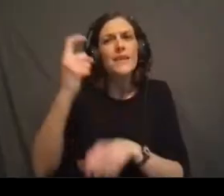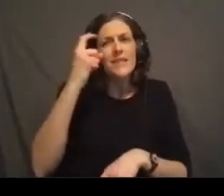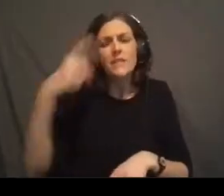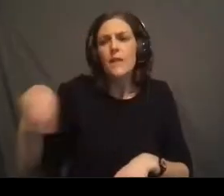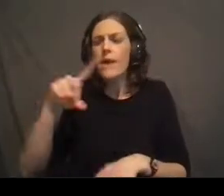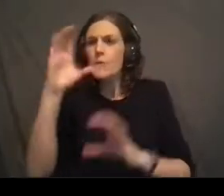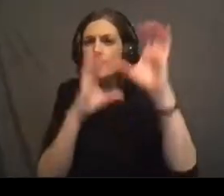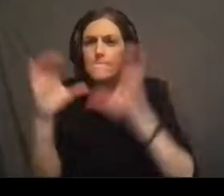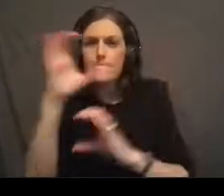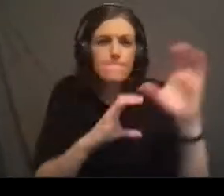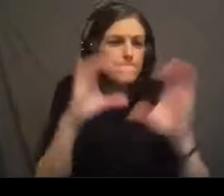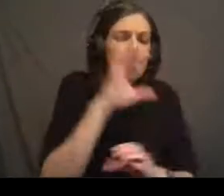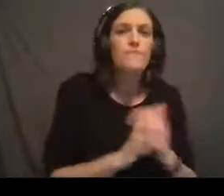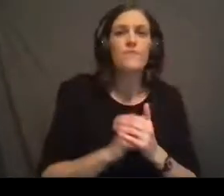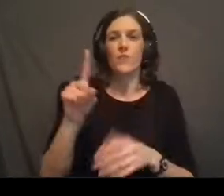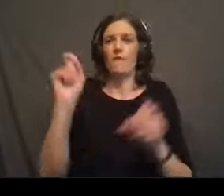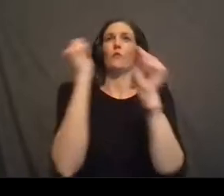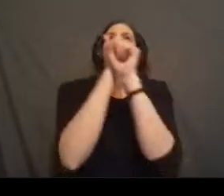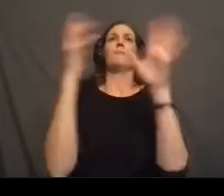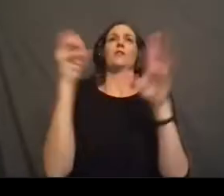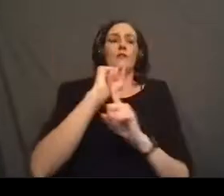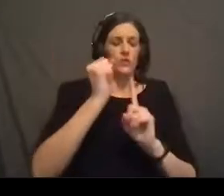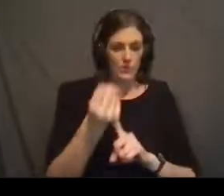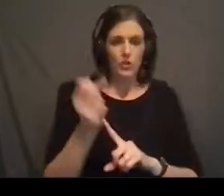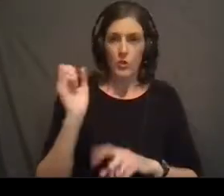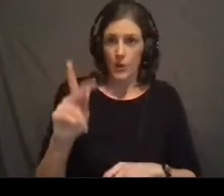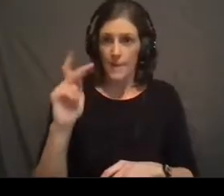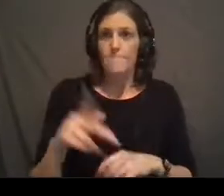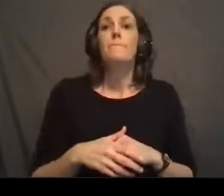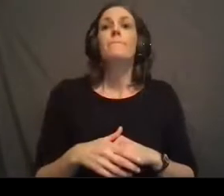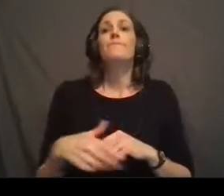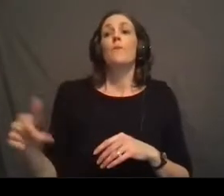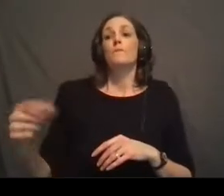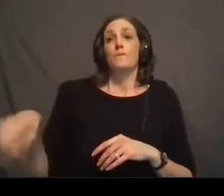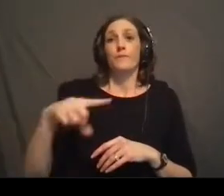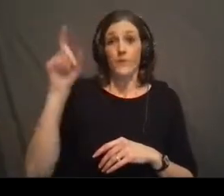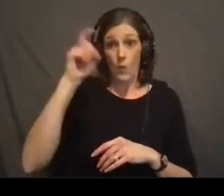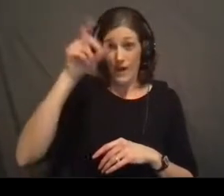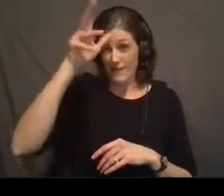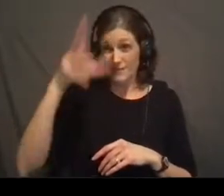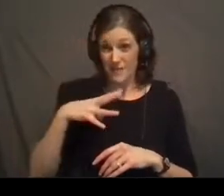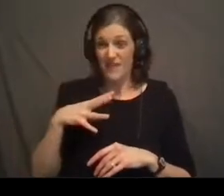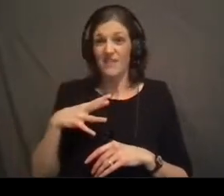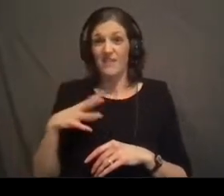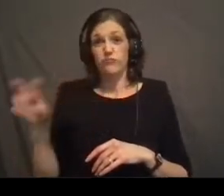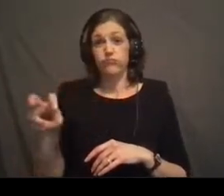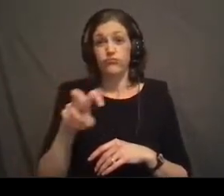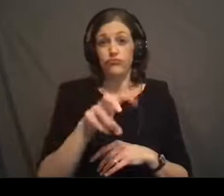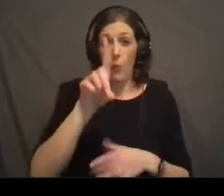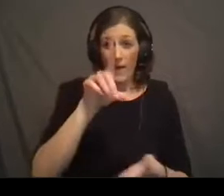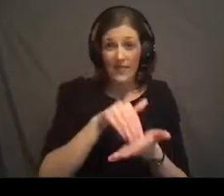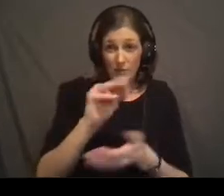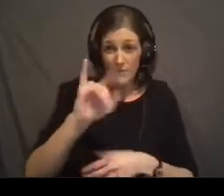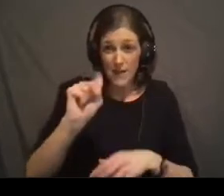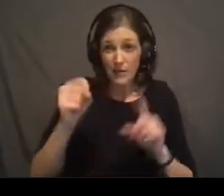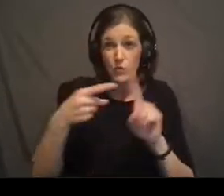looking. Now, you got to imagine this scenario playing out, okay? So these wise men, they come 1,000 miles from Persia to